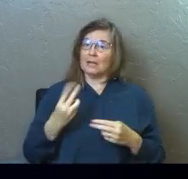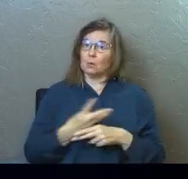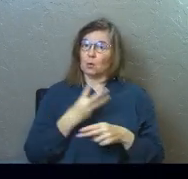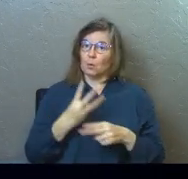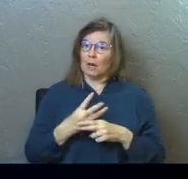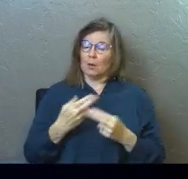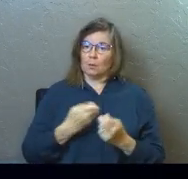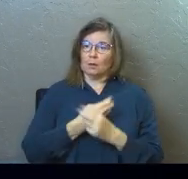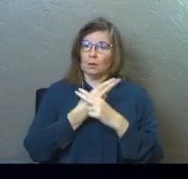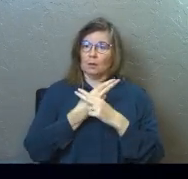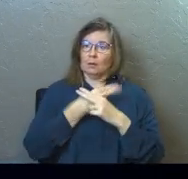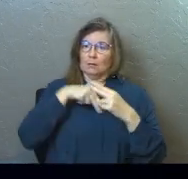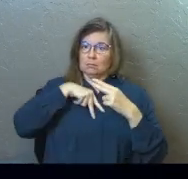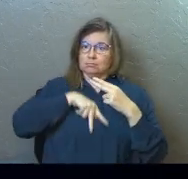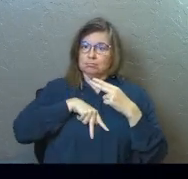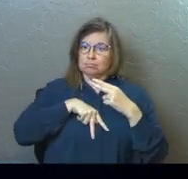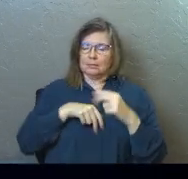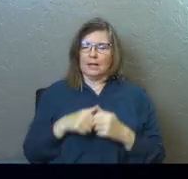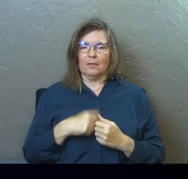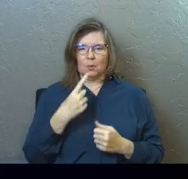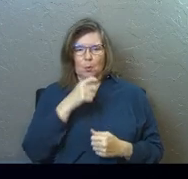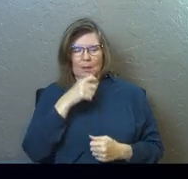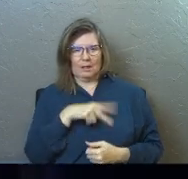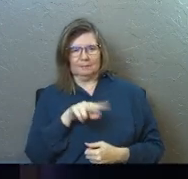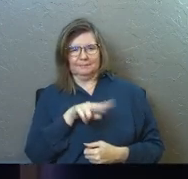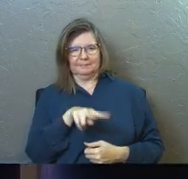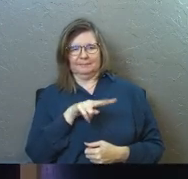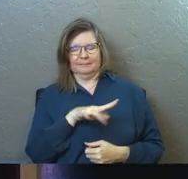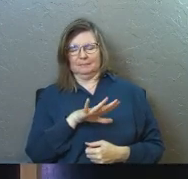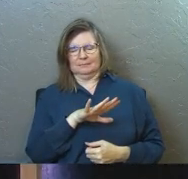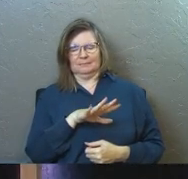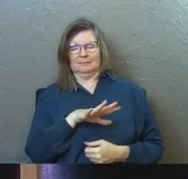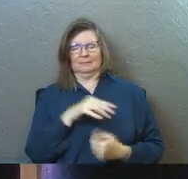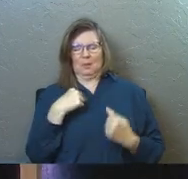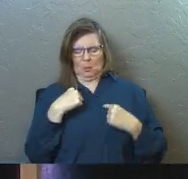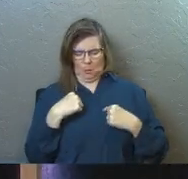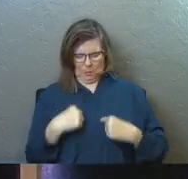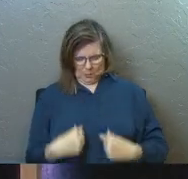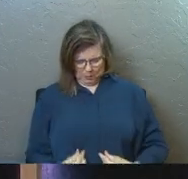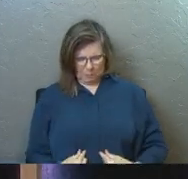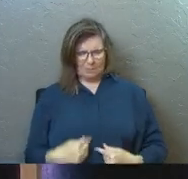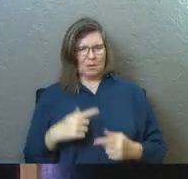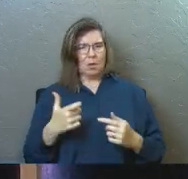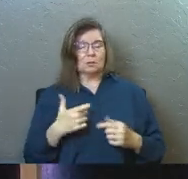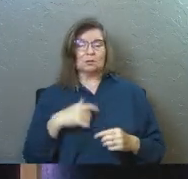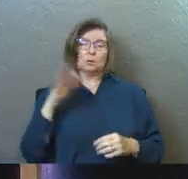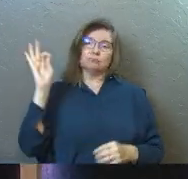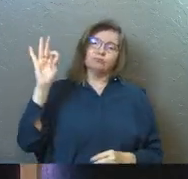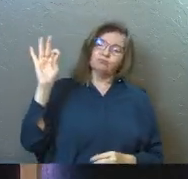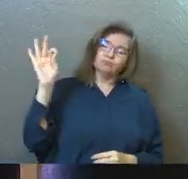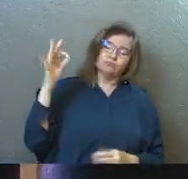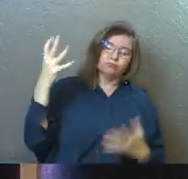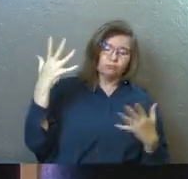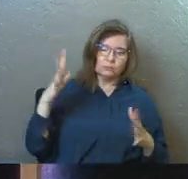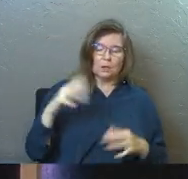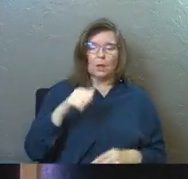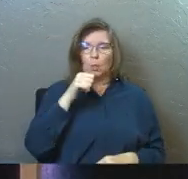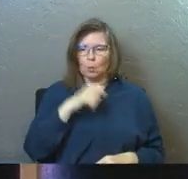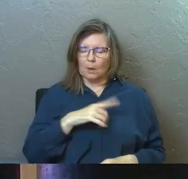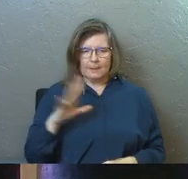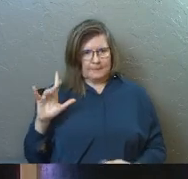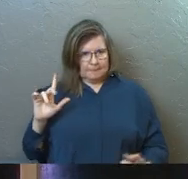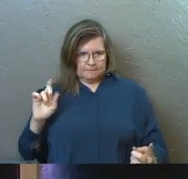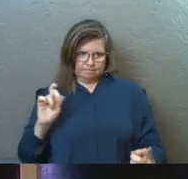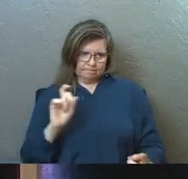he was wearing it, and it was driving this lady crazy in the audience. And so he preaches his sermon. They get to the end of the service, and the woman